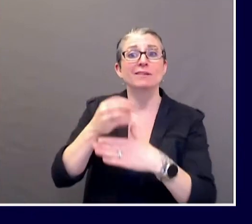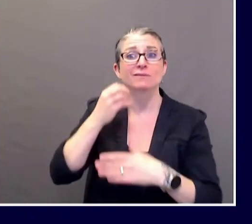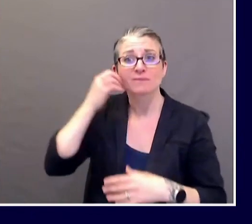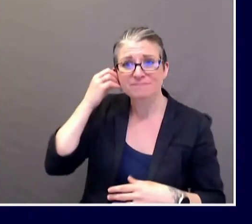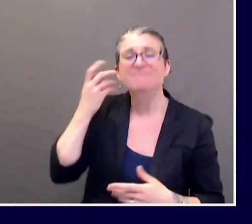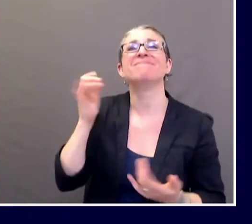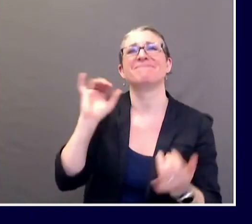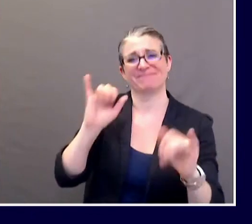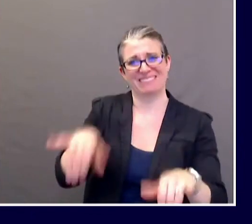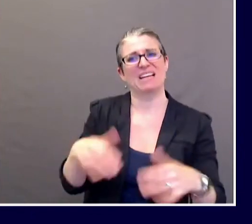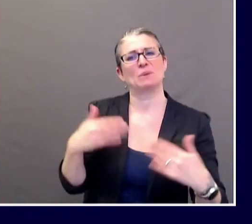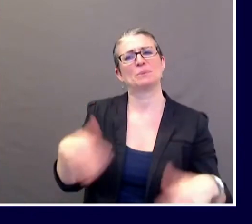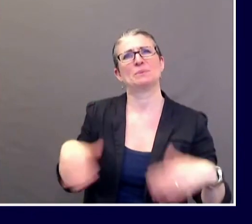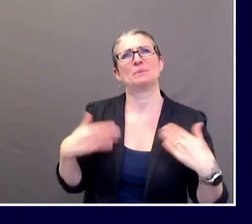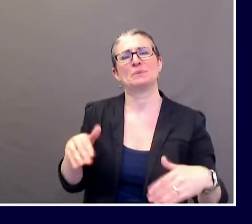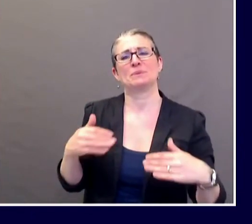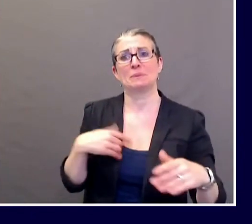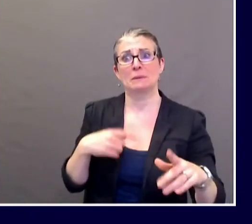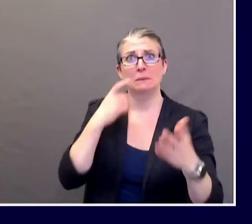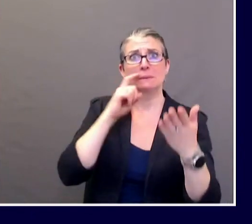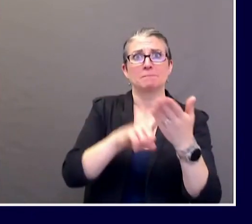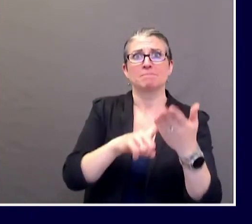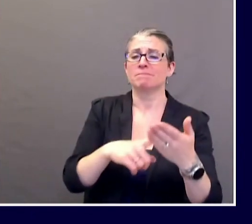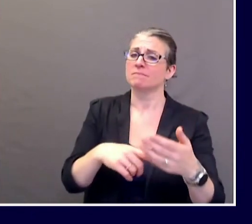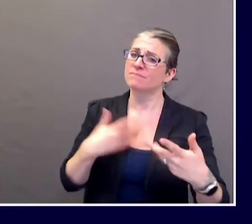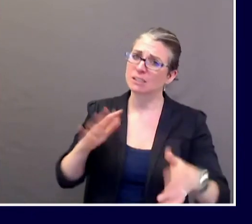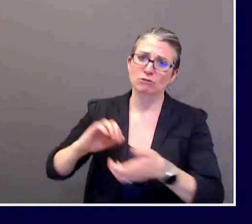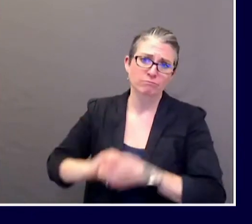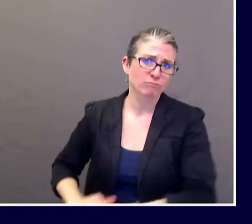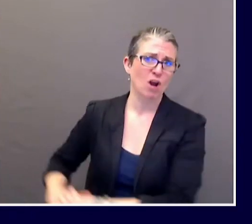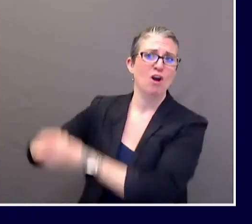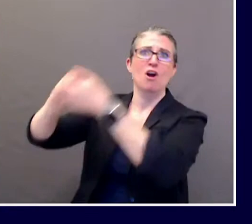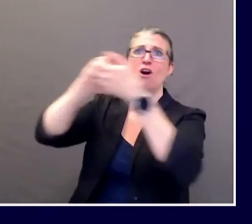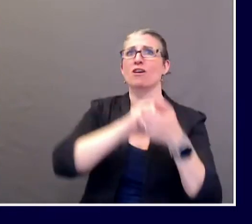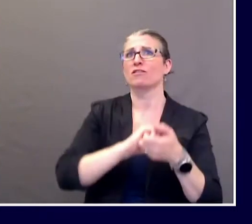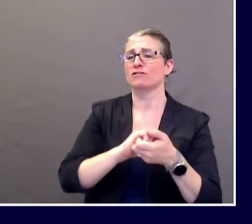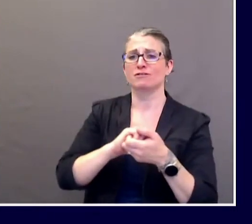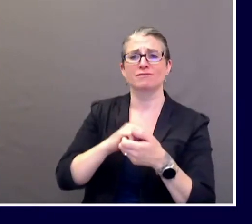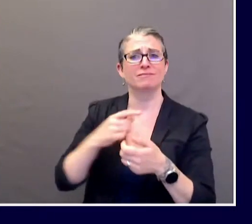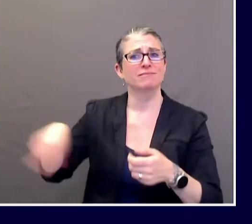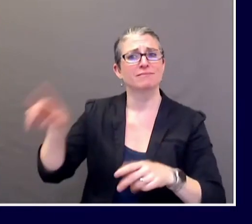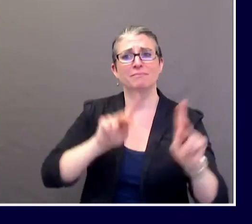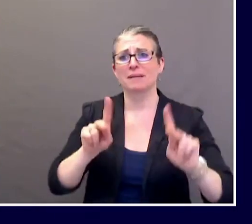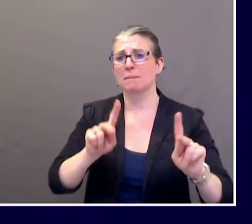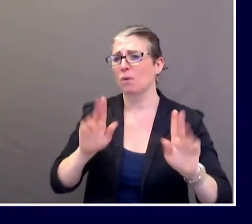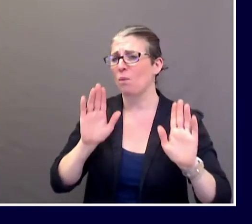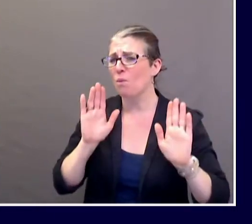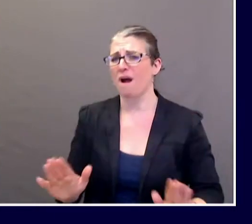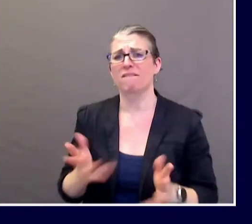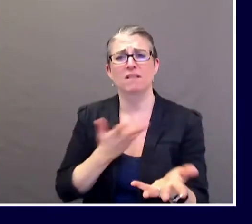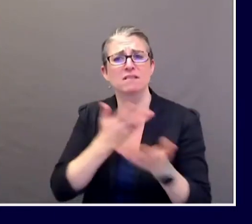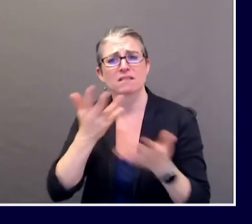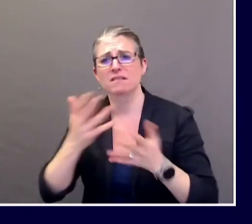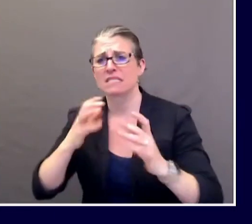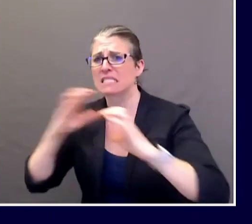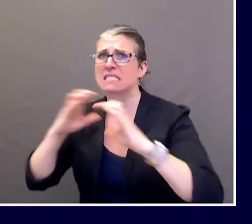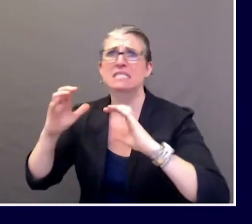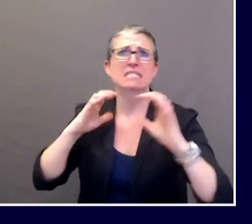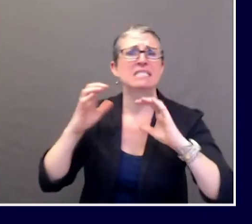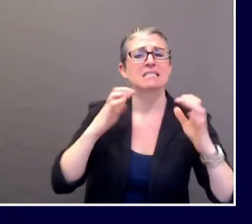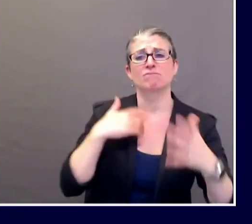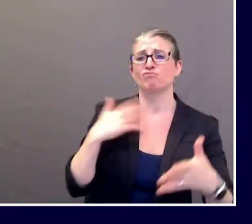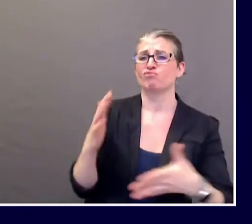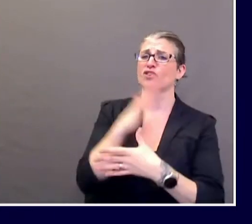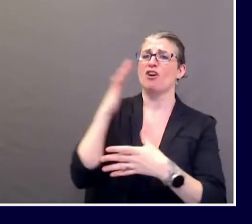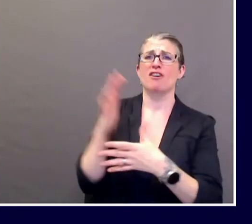our colleagues in the in the congregate care setting working on. We focus on a couple of things. The first is making